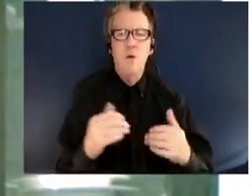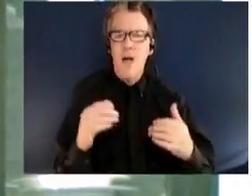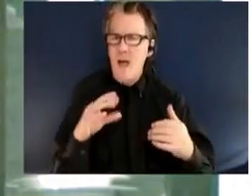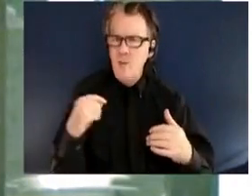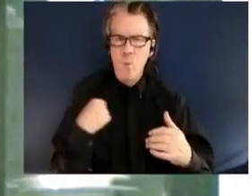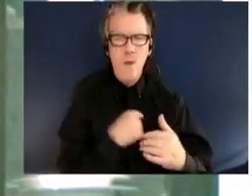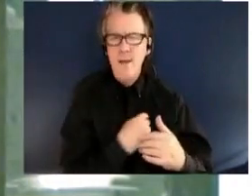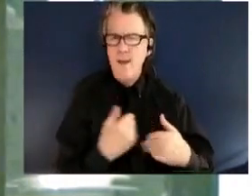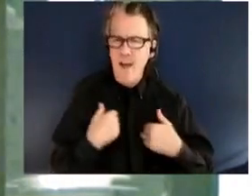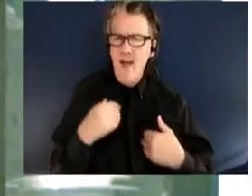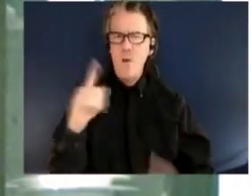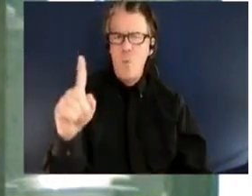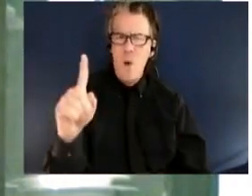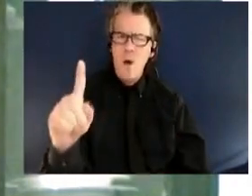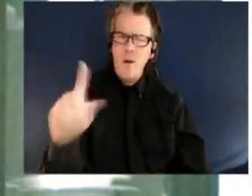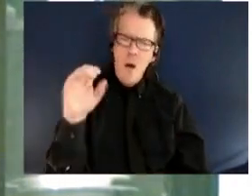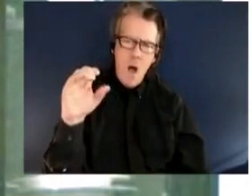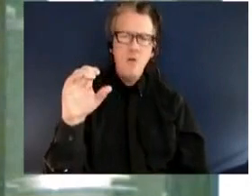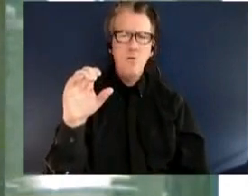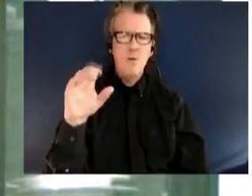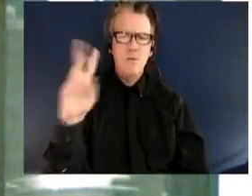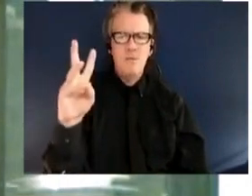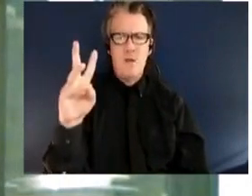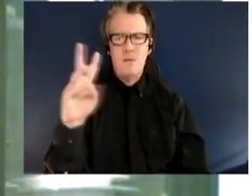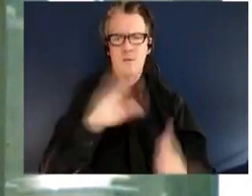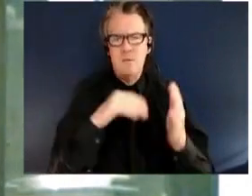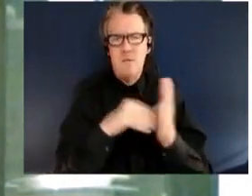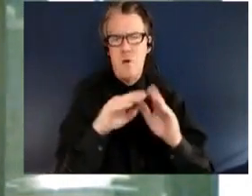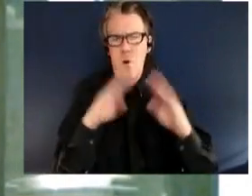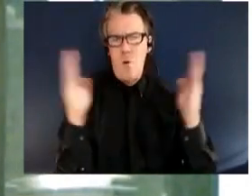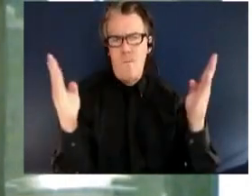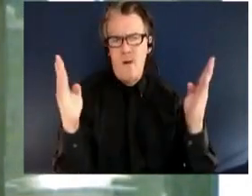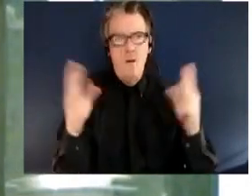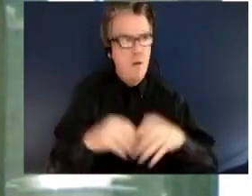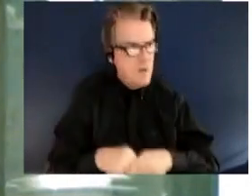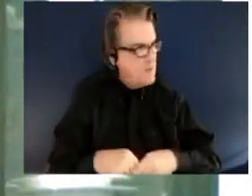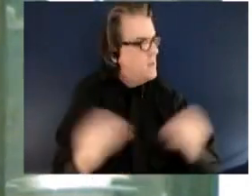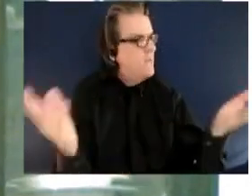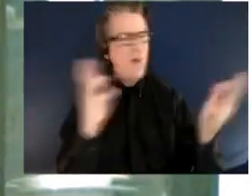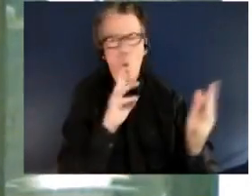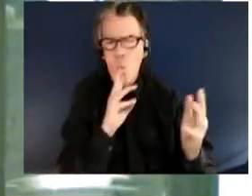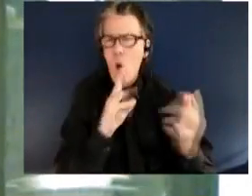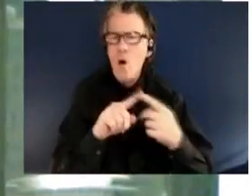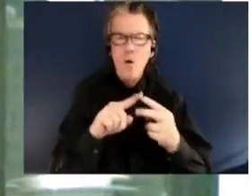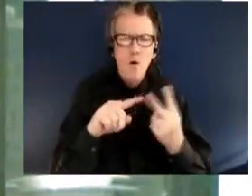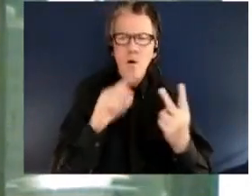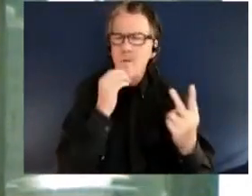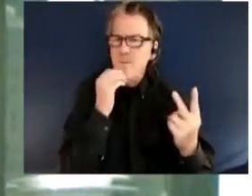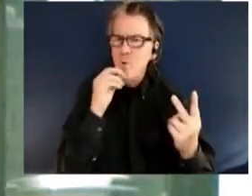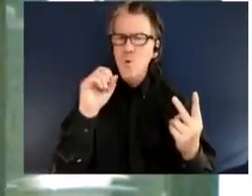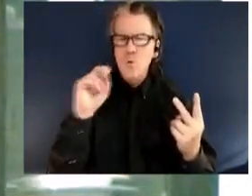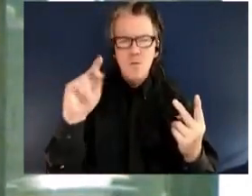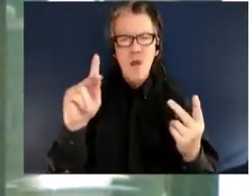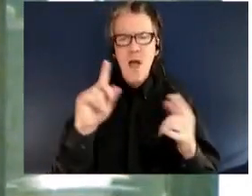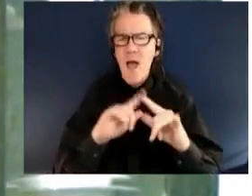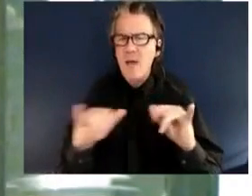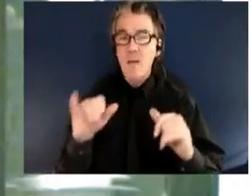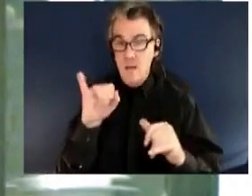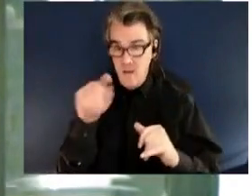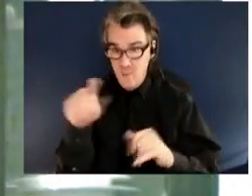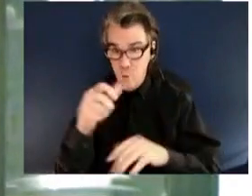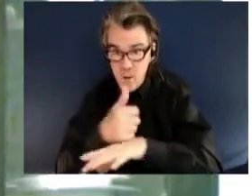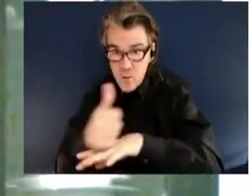make resources readily accessible. And for customers who need accessible transportation to those community resource centers,